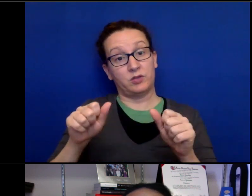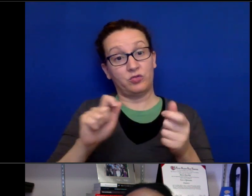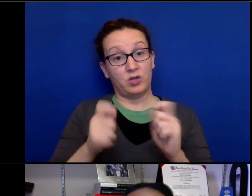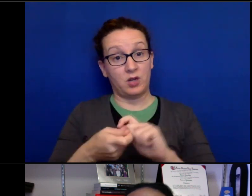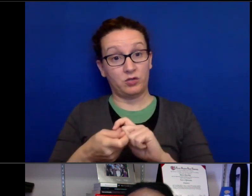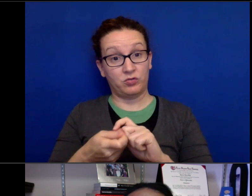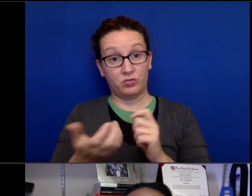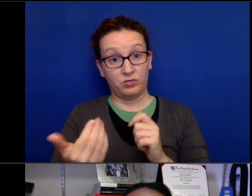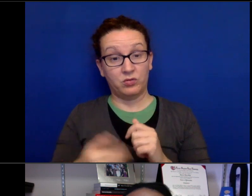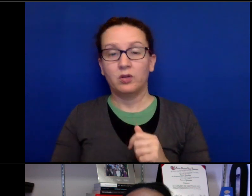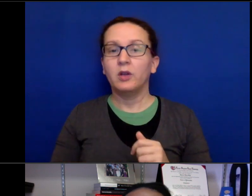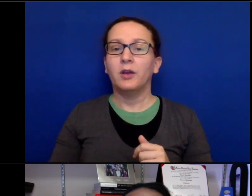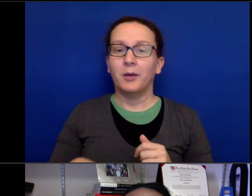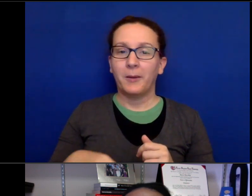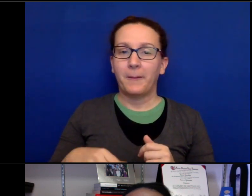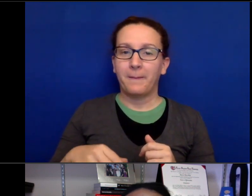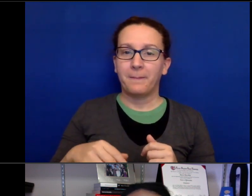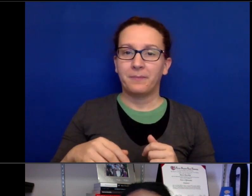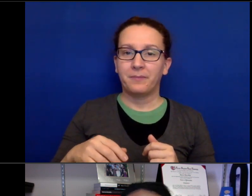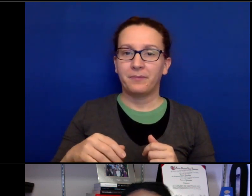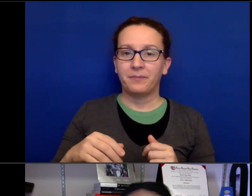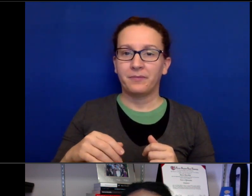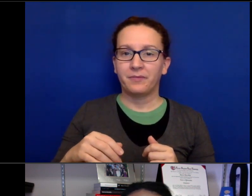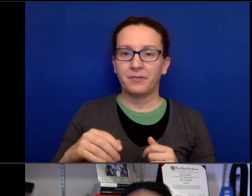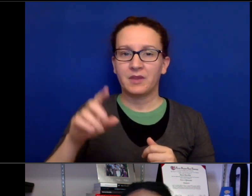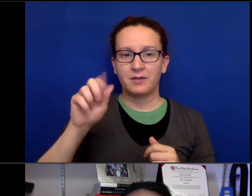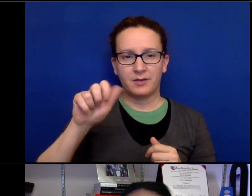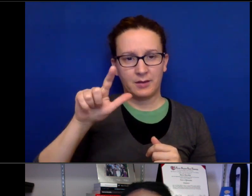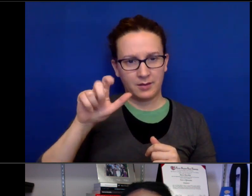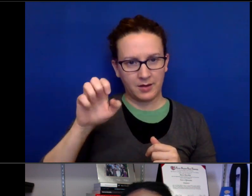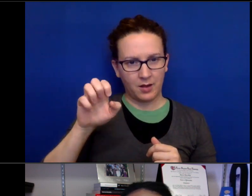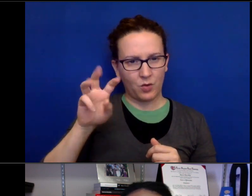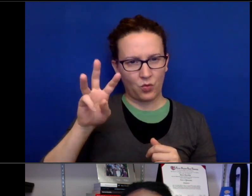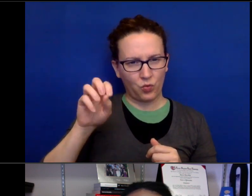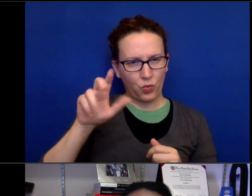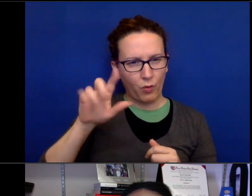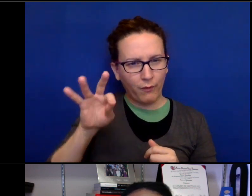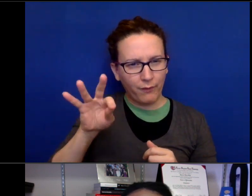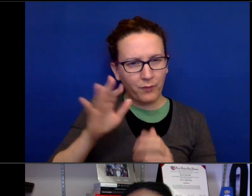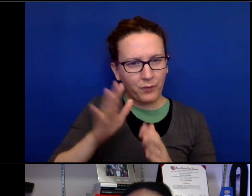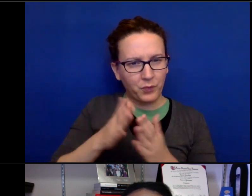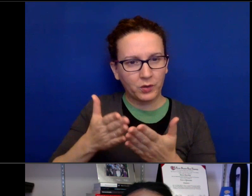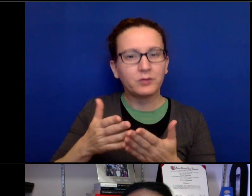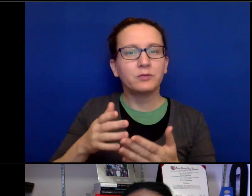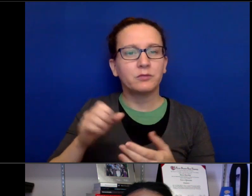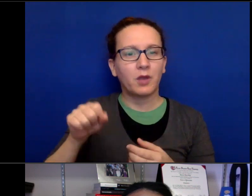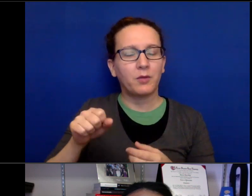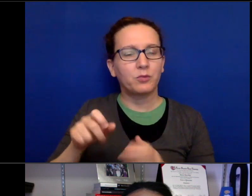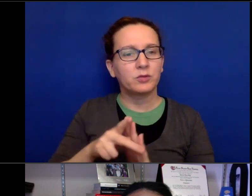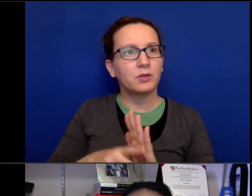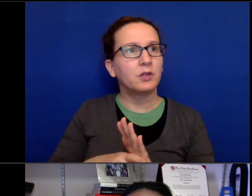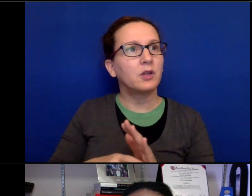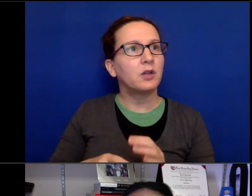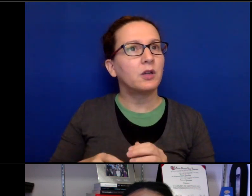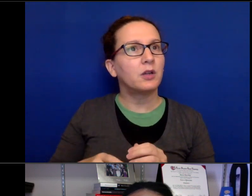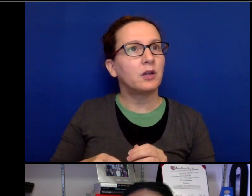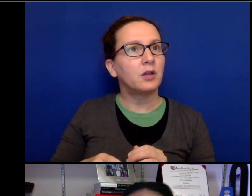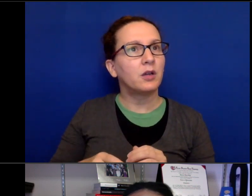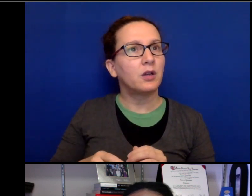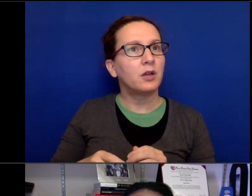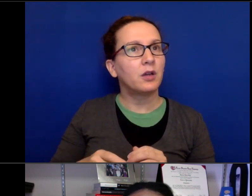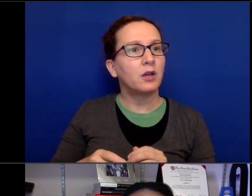Yes. Yeah. This is, you mean Bill Abov's books? Yes. Principles, the 3 volumes. Yeah. And they are right. They came out